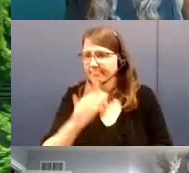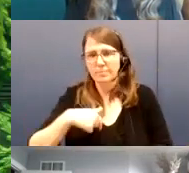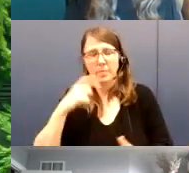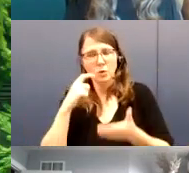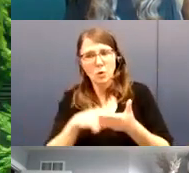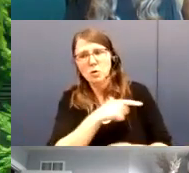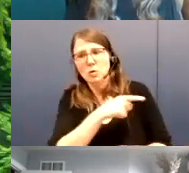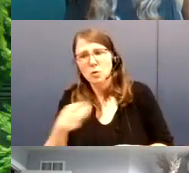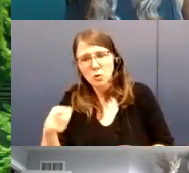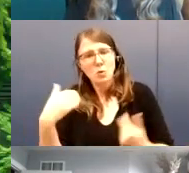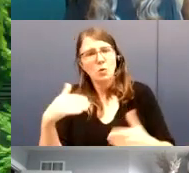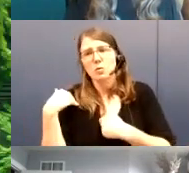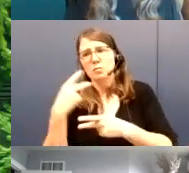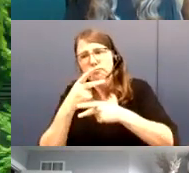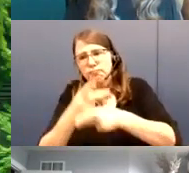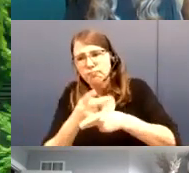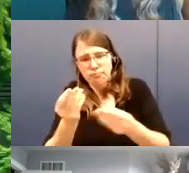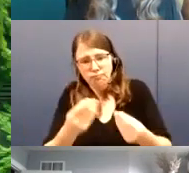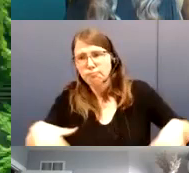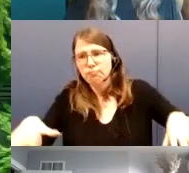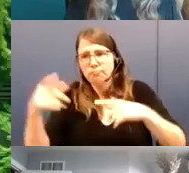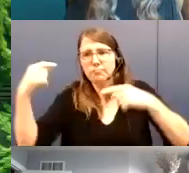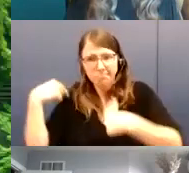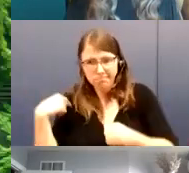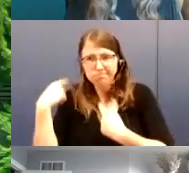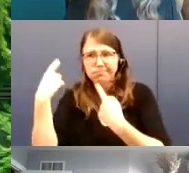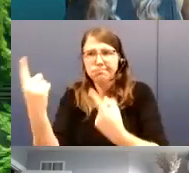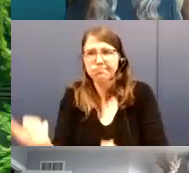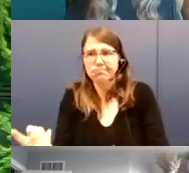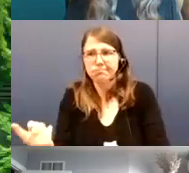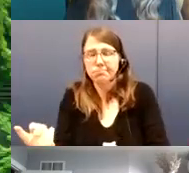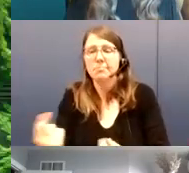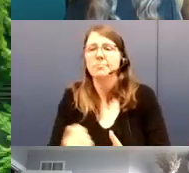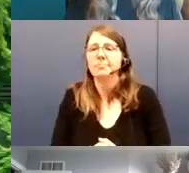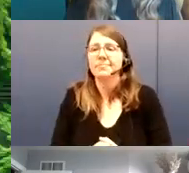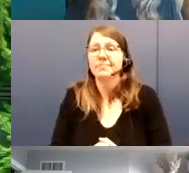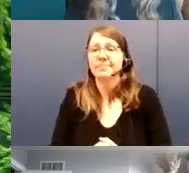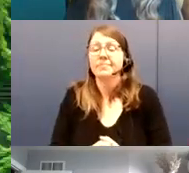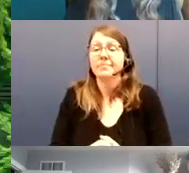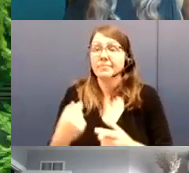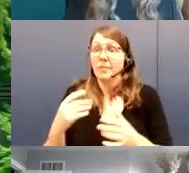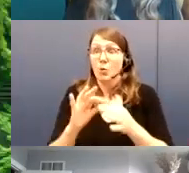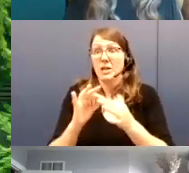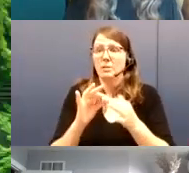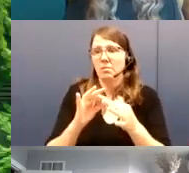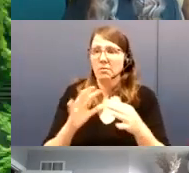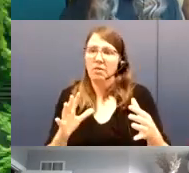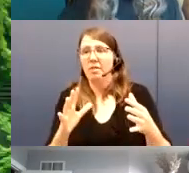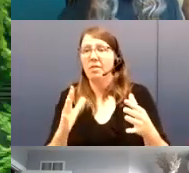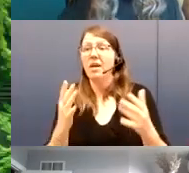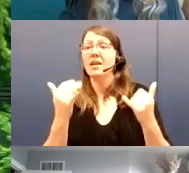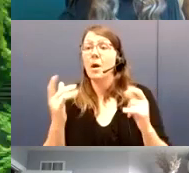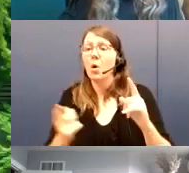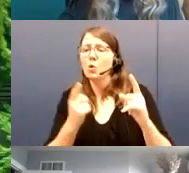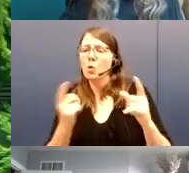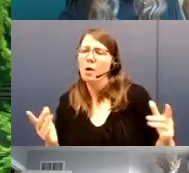ages. We seek a new relationship with the original peoples of this land, one that is based in